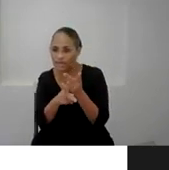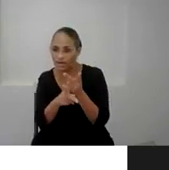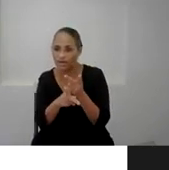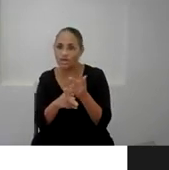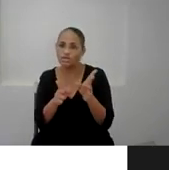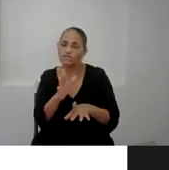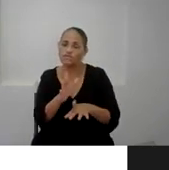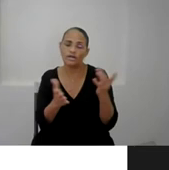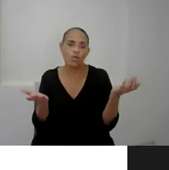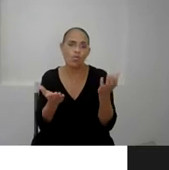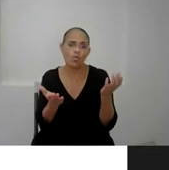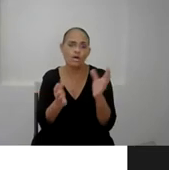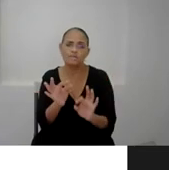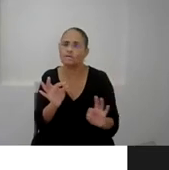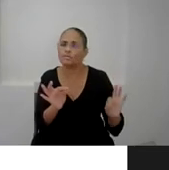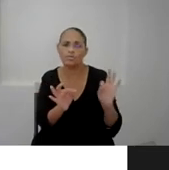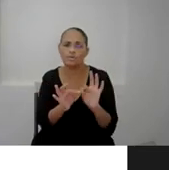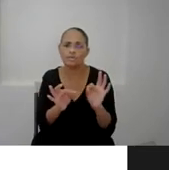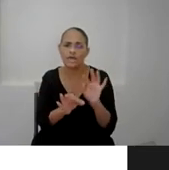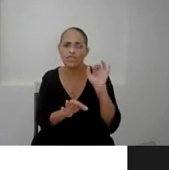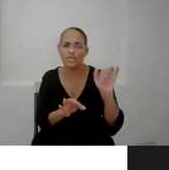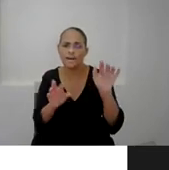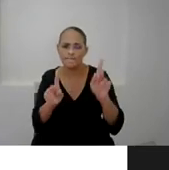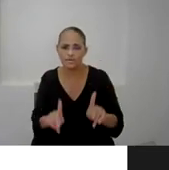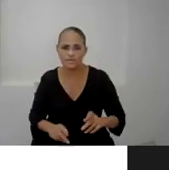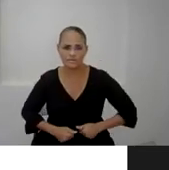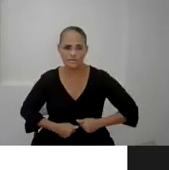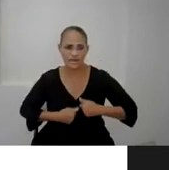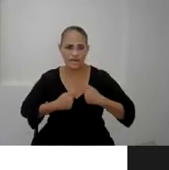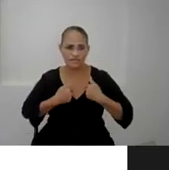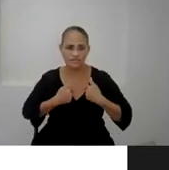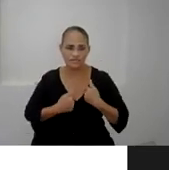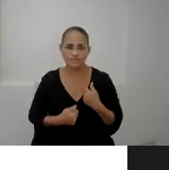what is important in that person's life.